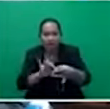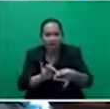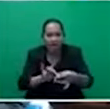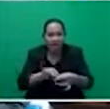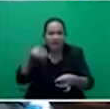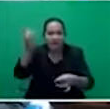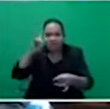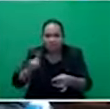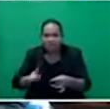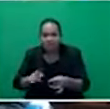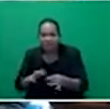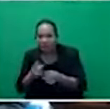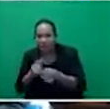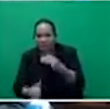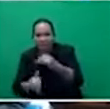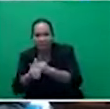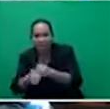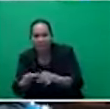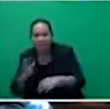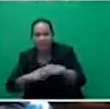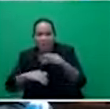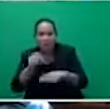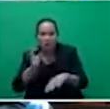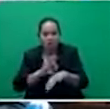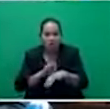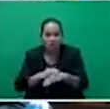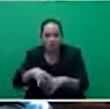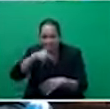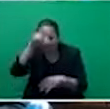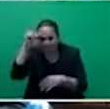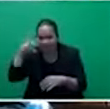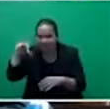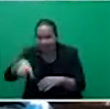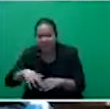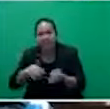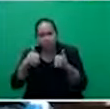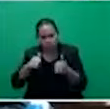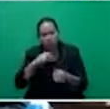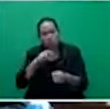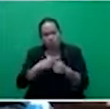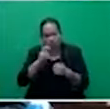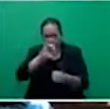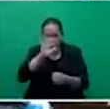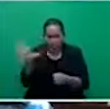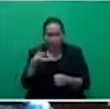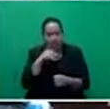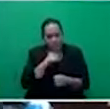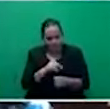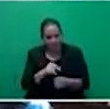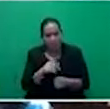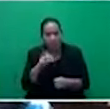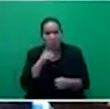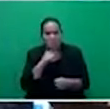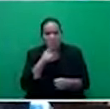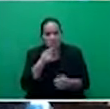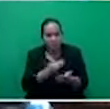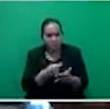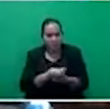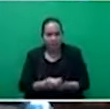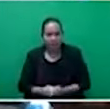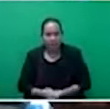water, build hospitals, build nursing stations, that's good use of borrowing money. You see? Mr. Speaker, sir, again, it's a